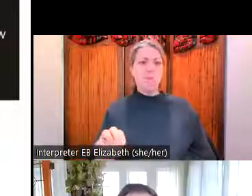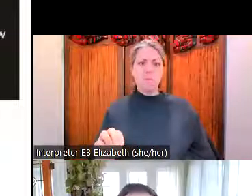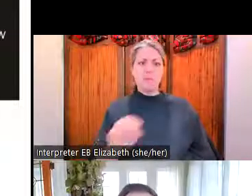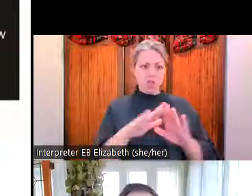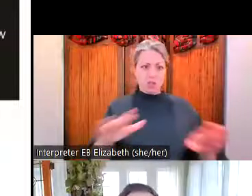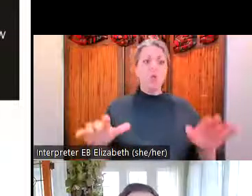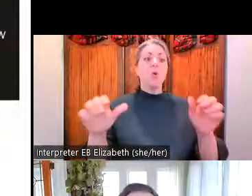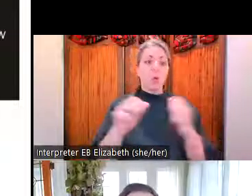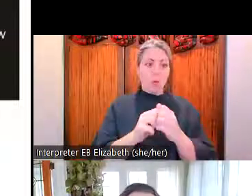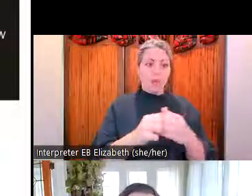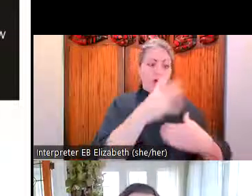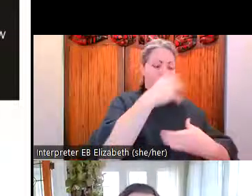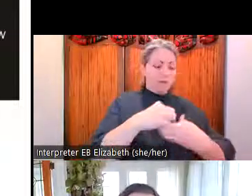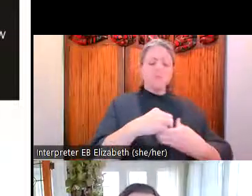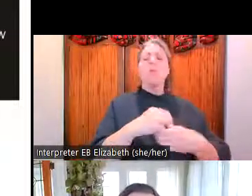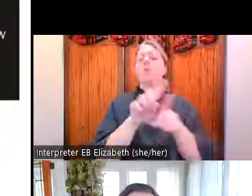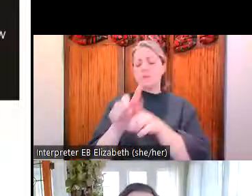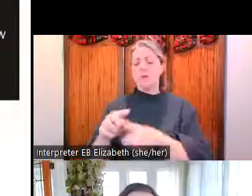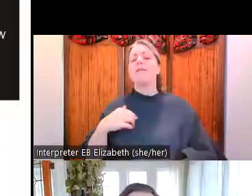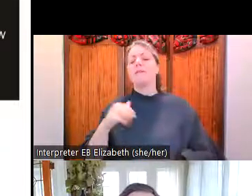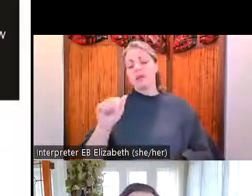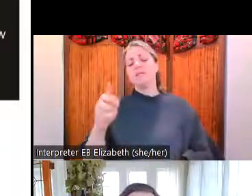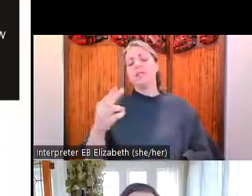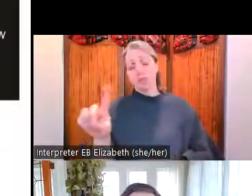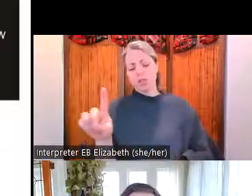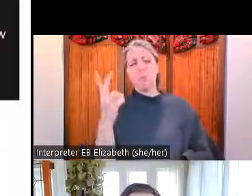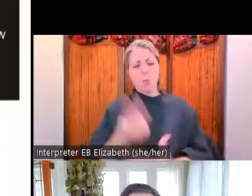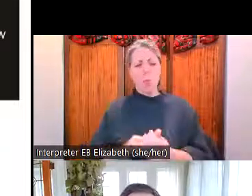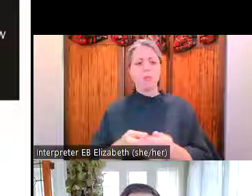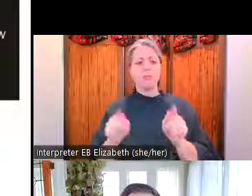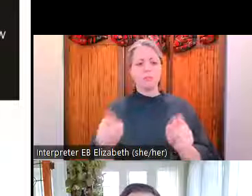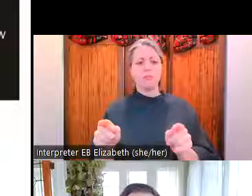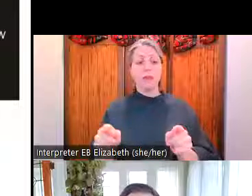ADHD. And that also actually, that range kind of includes that preschool age as well.